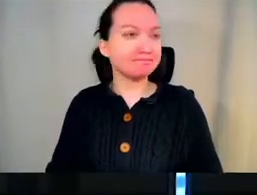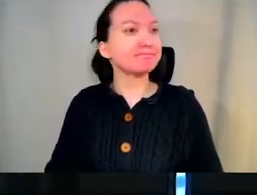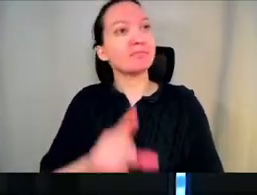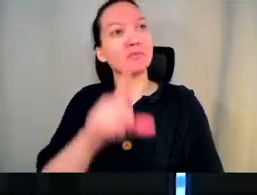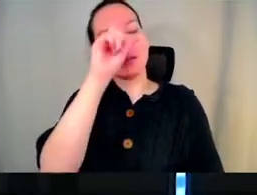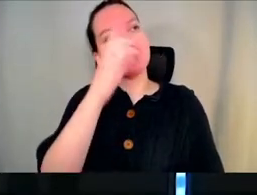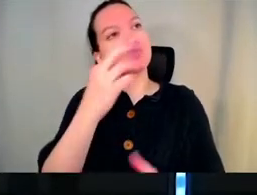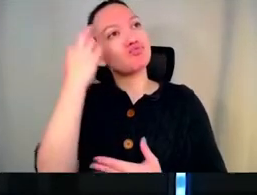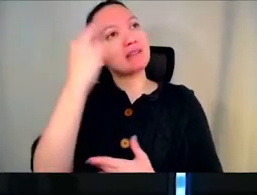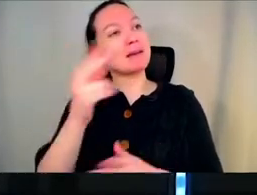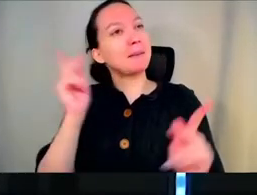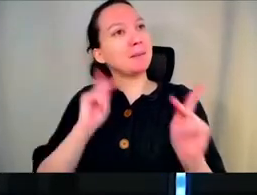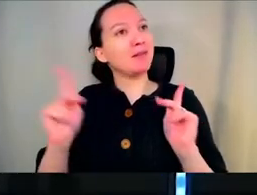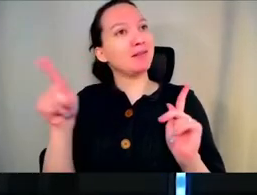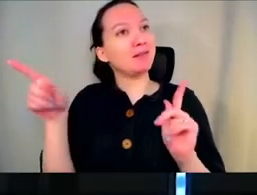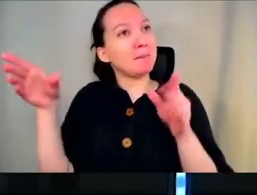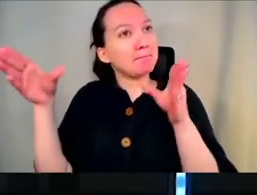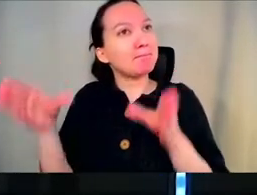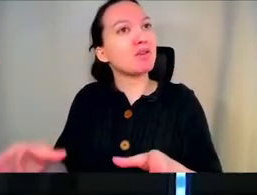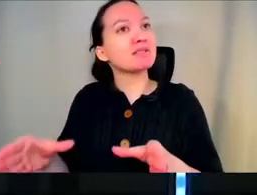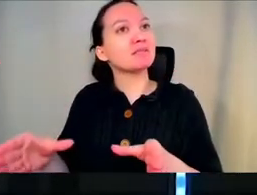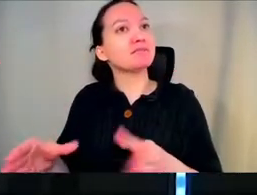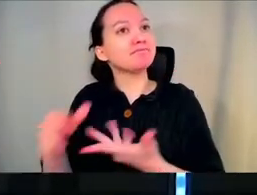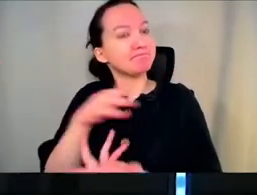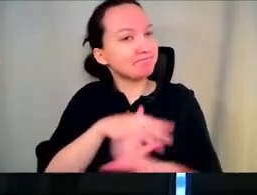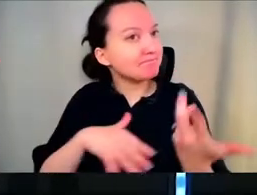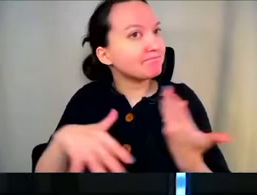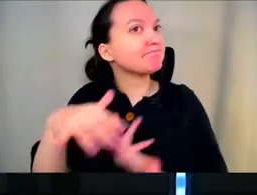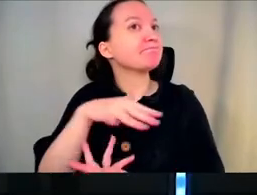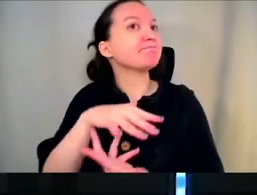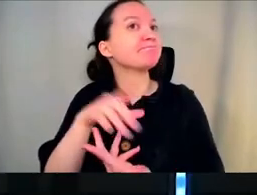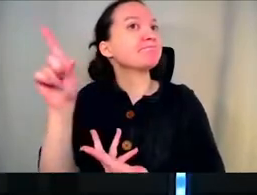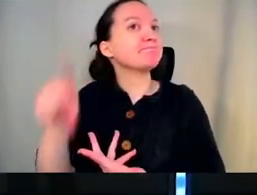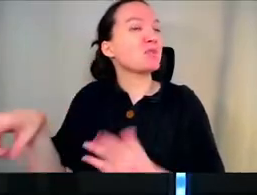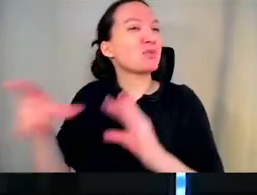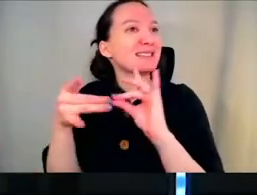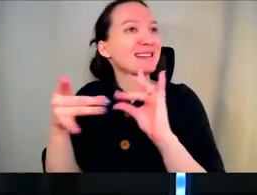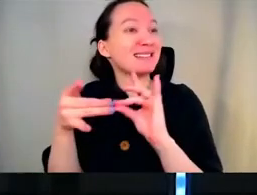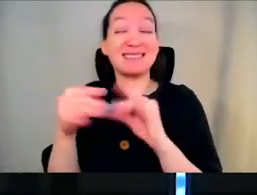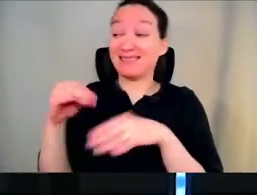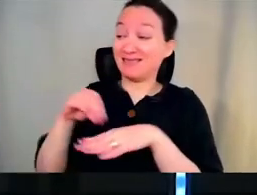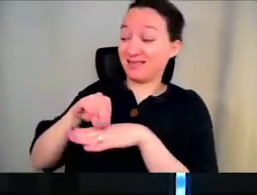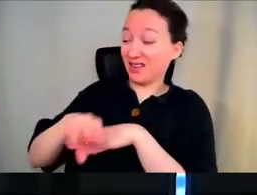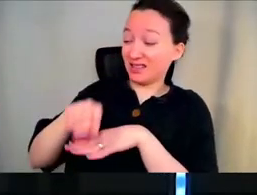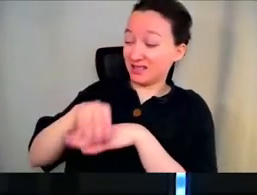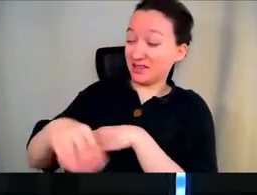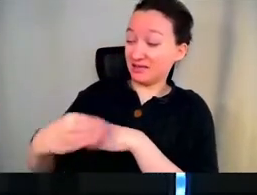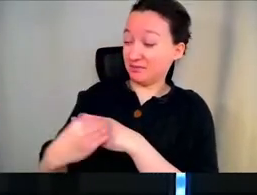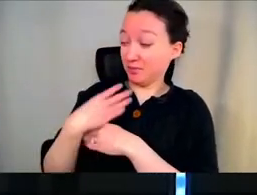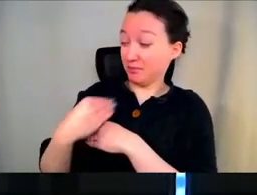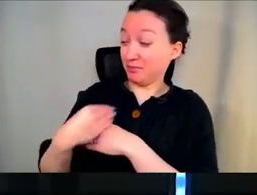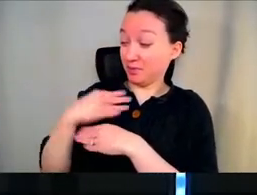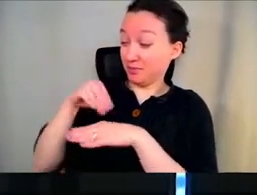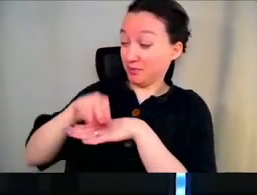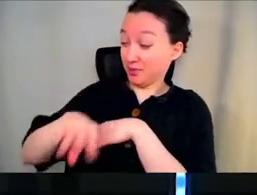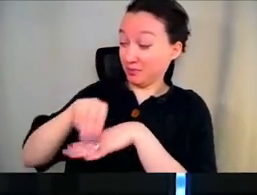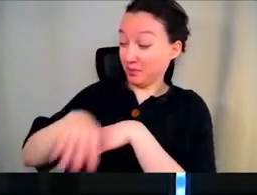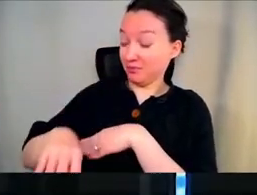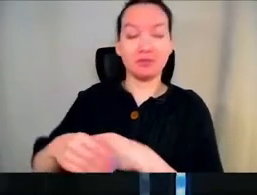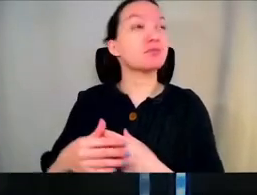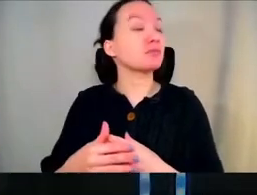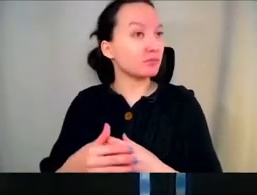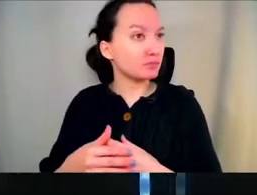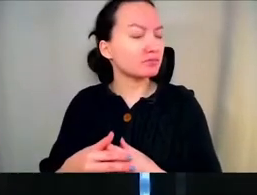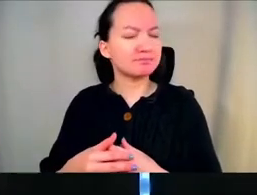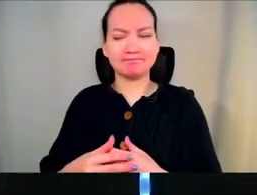it's largely because of the people that this person was having around him and what they were saying and the advice that he was being given from these people. And so it